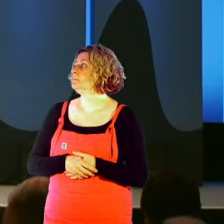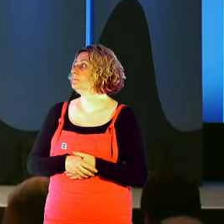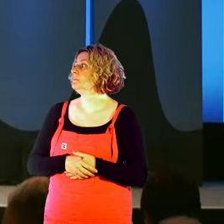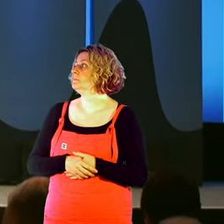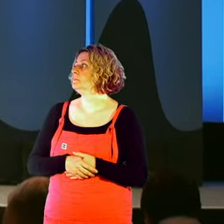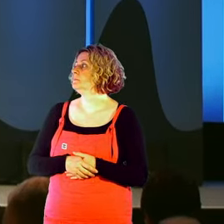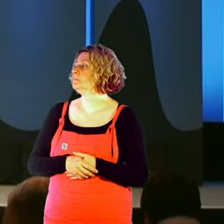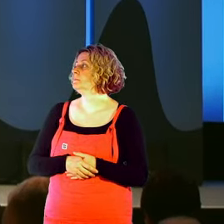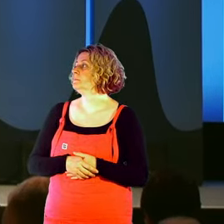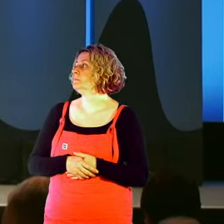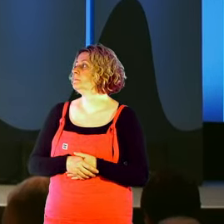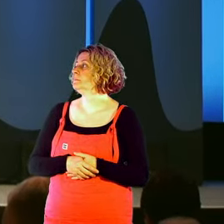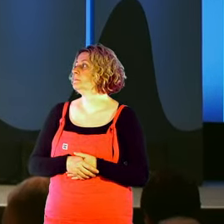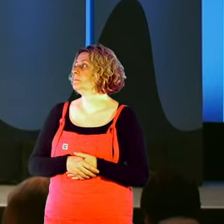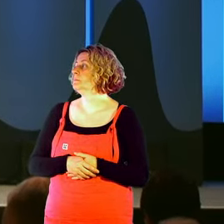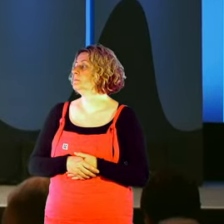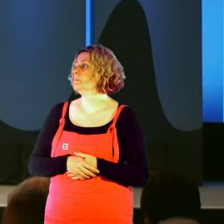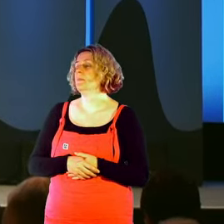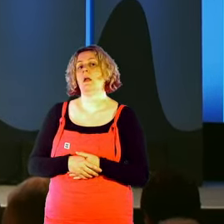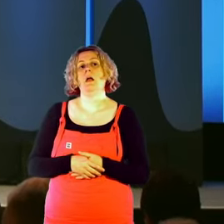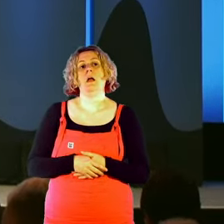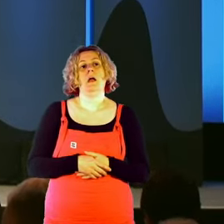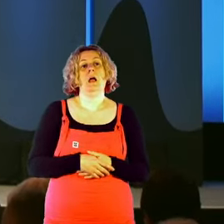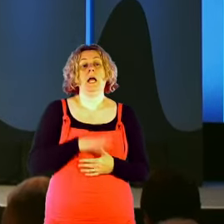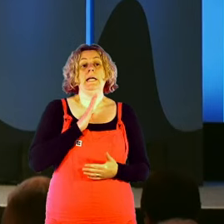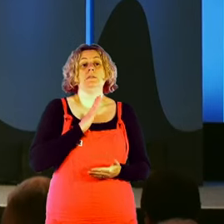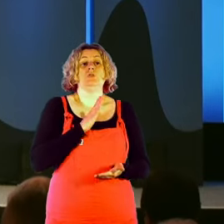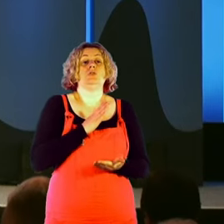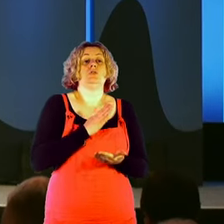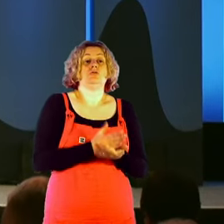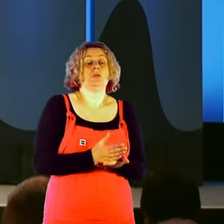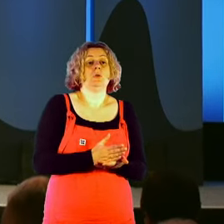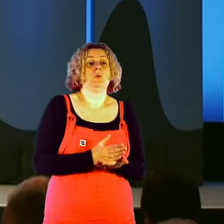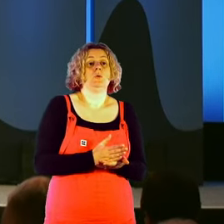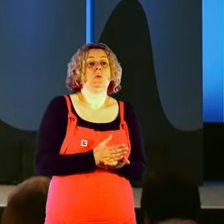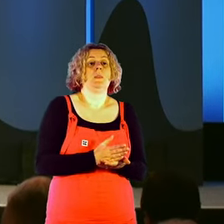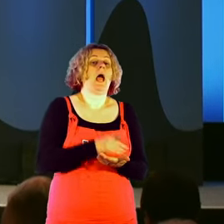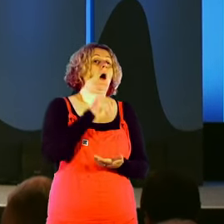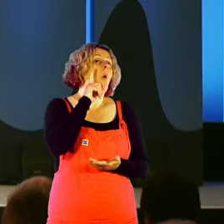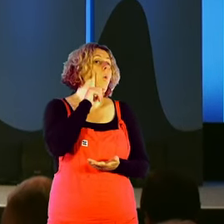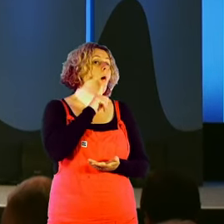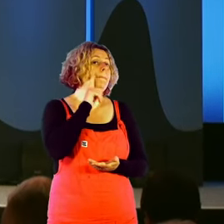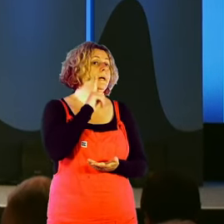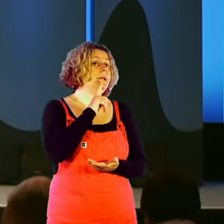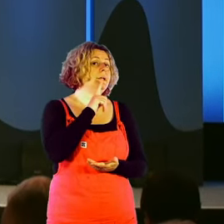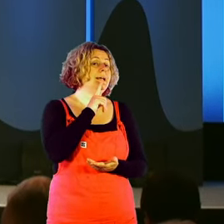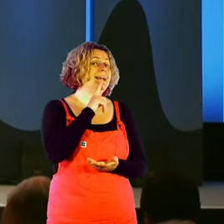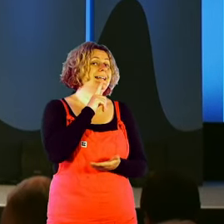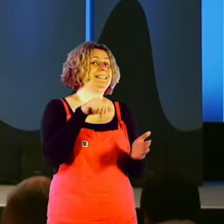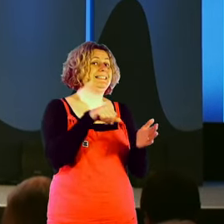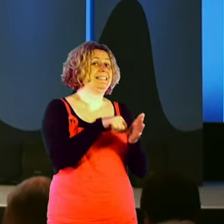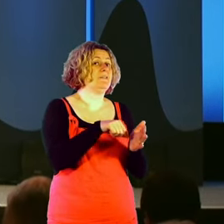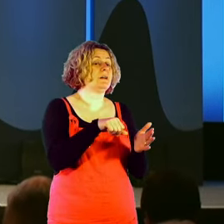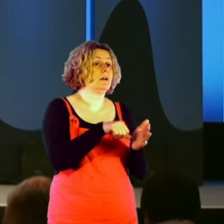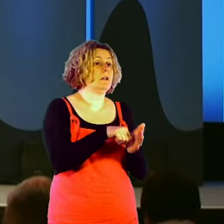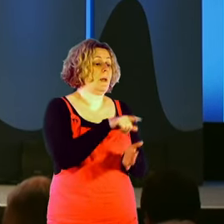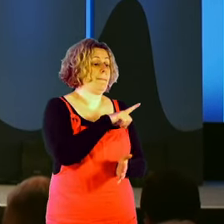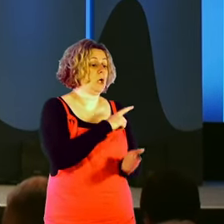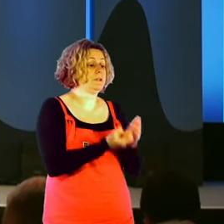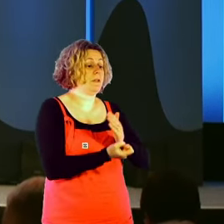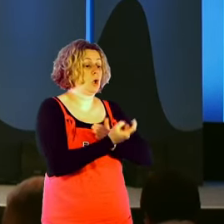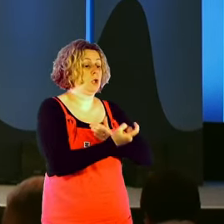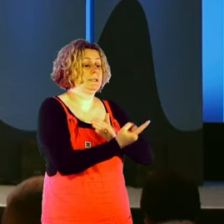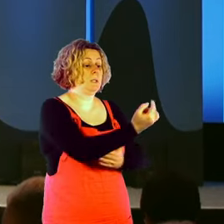is not just hard because of the consequences of sin that come from God